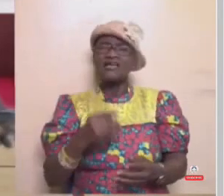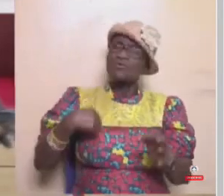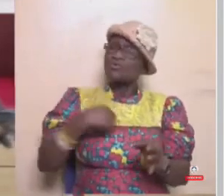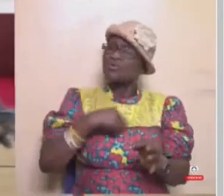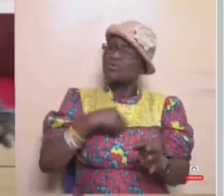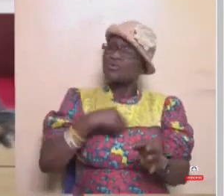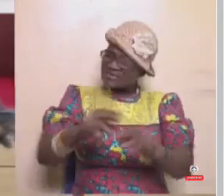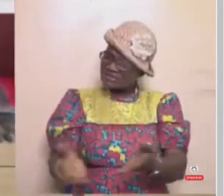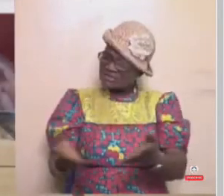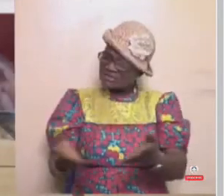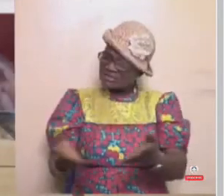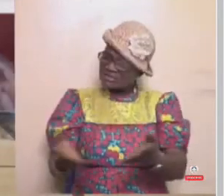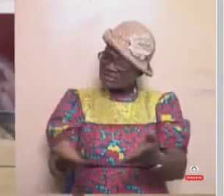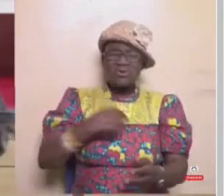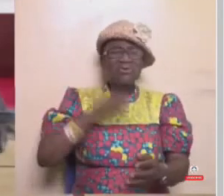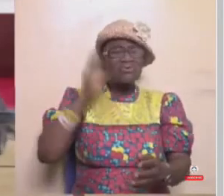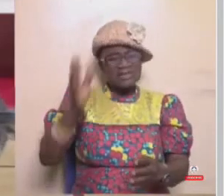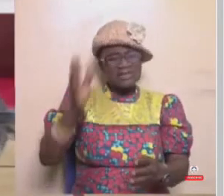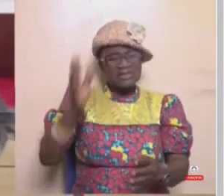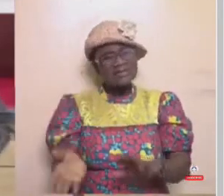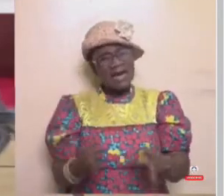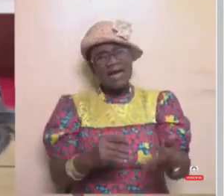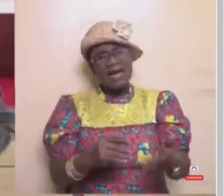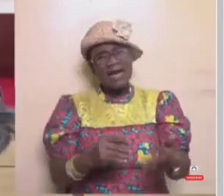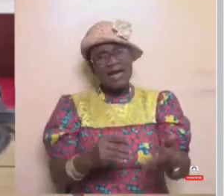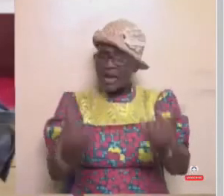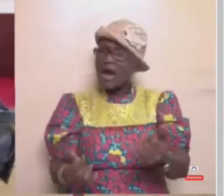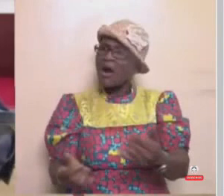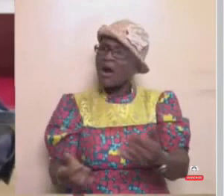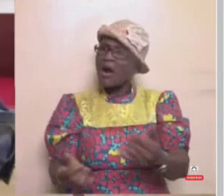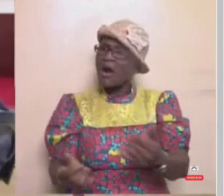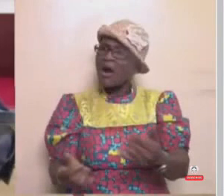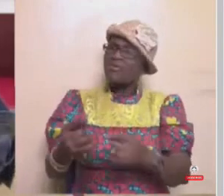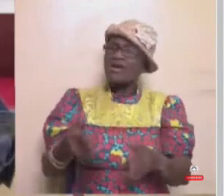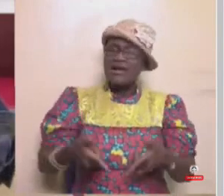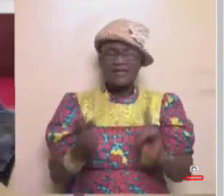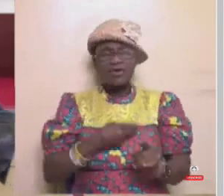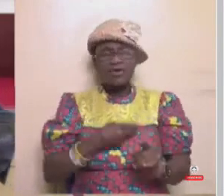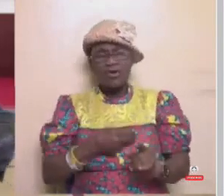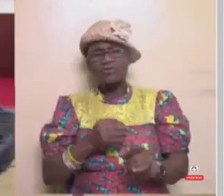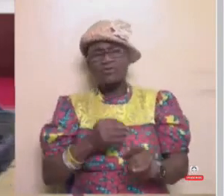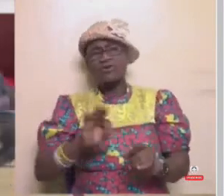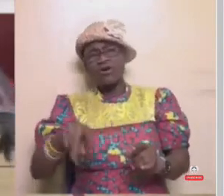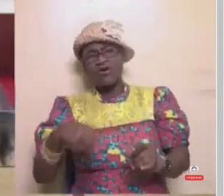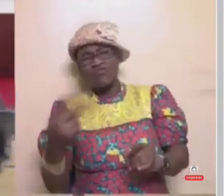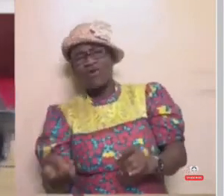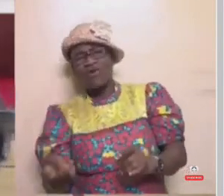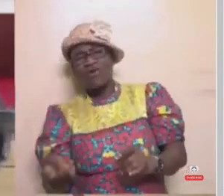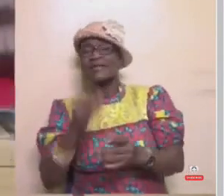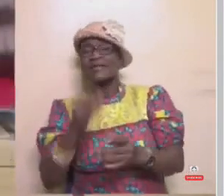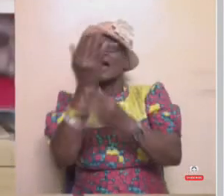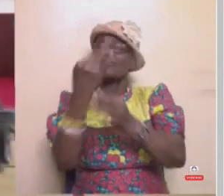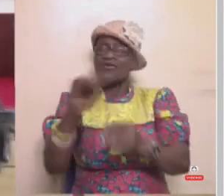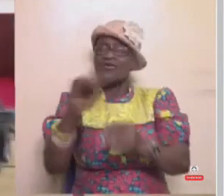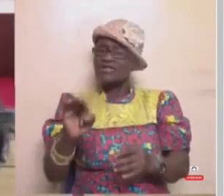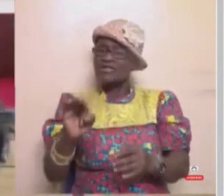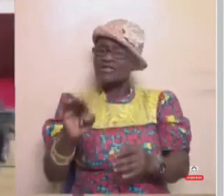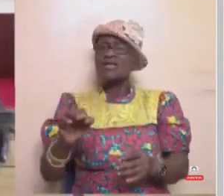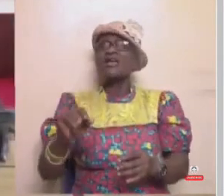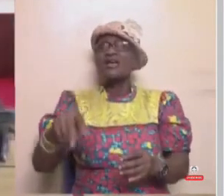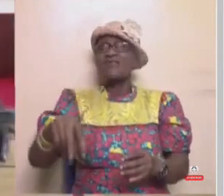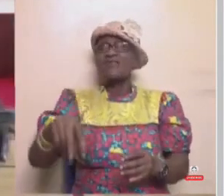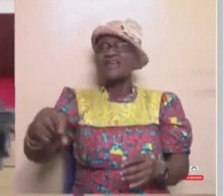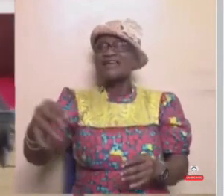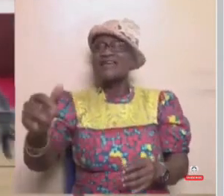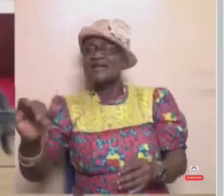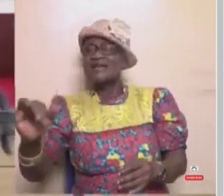die also. Now therefore come, and let us fall unto the host of the Syria. If they kill us,